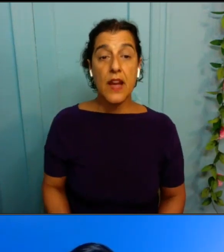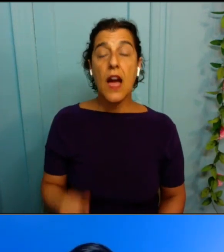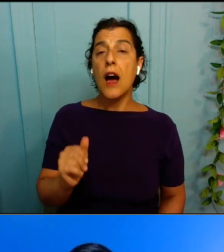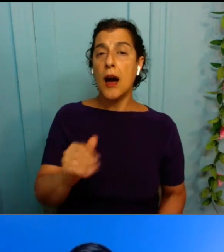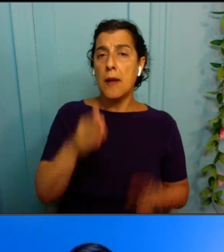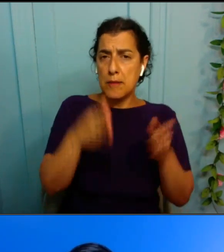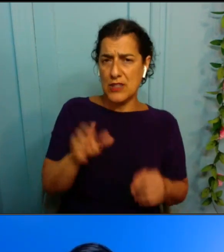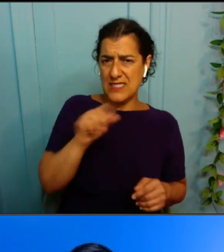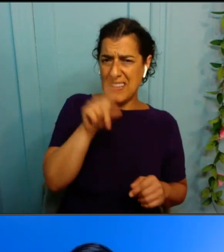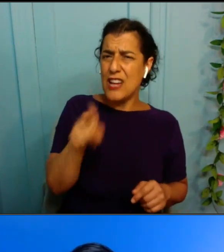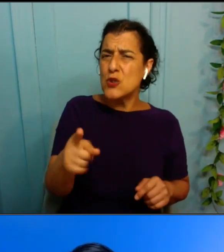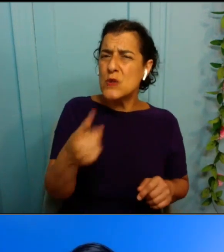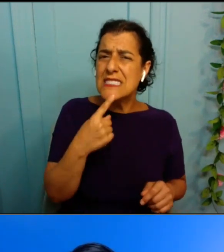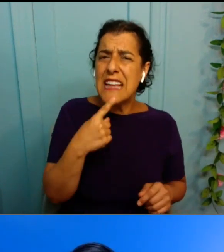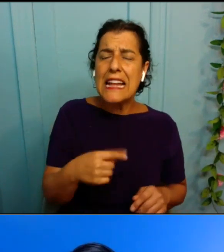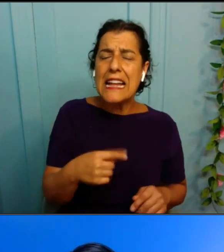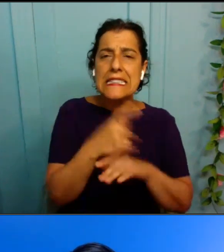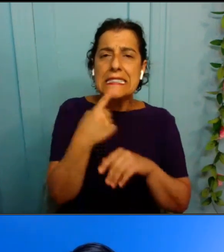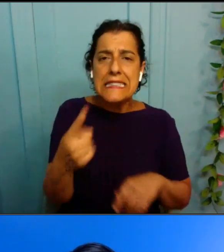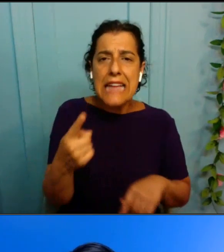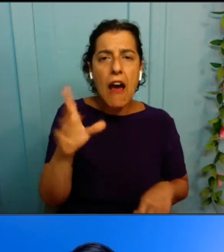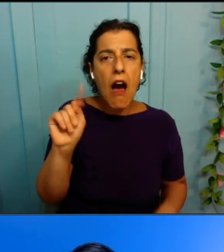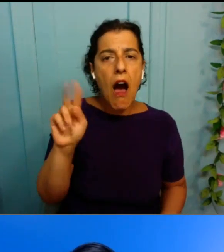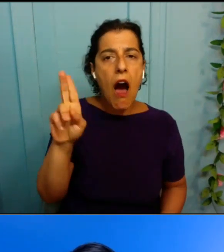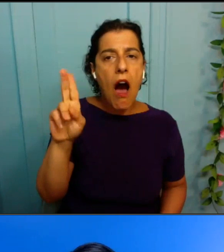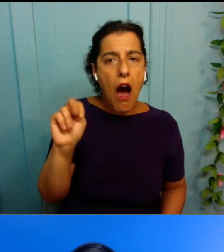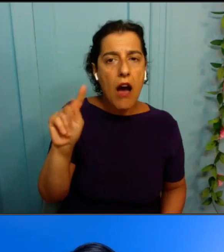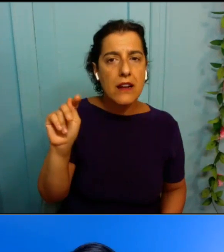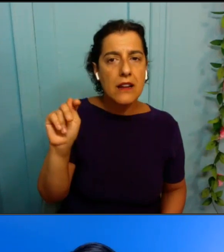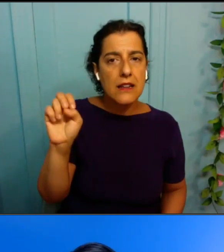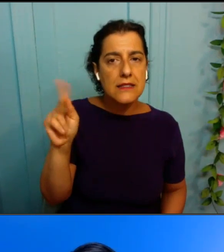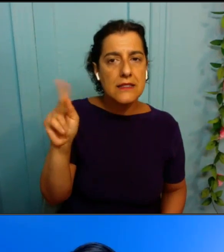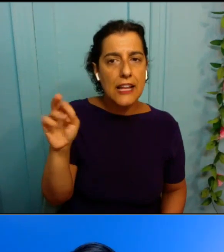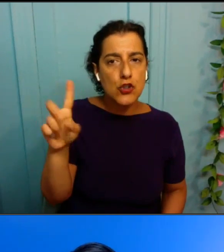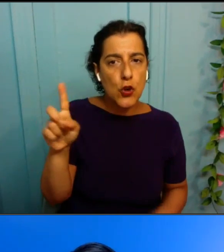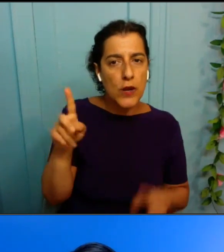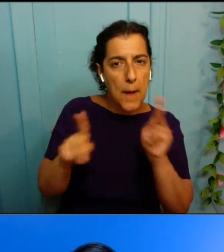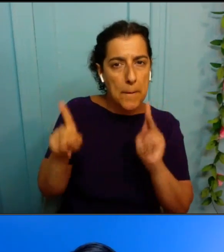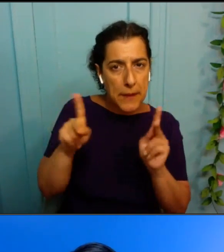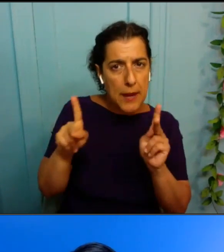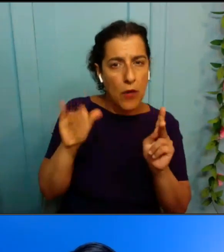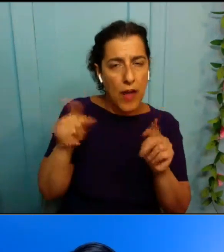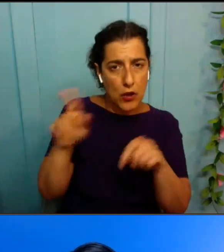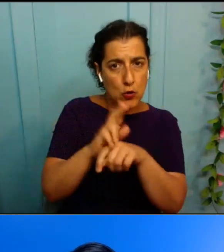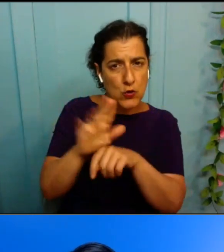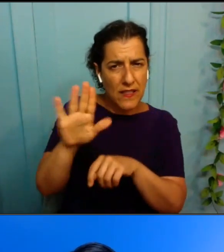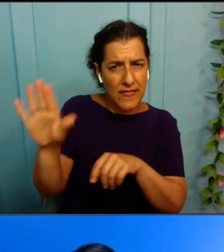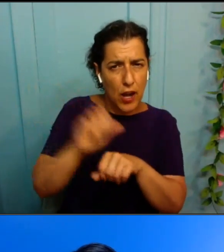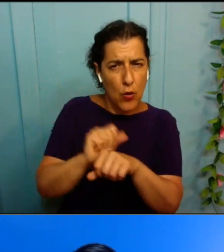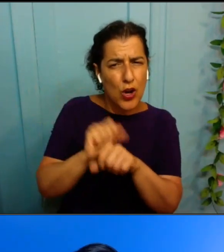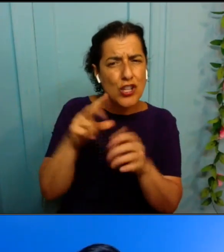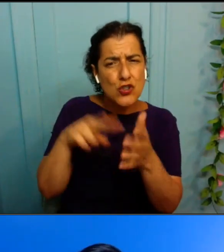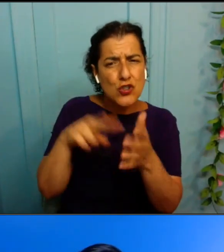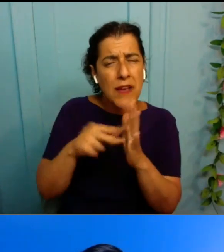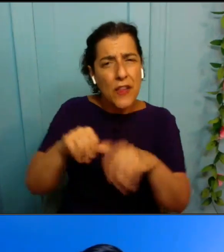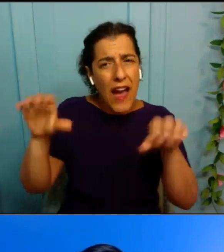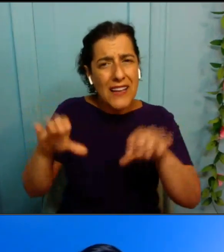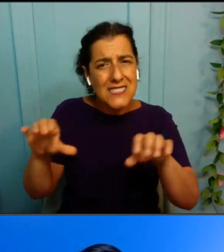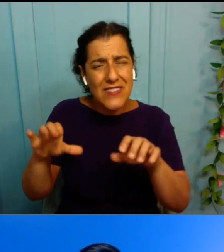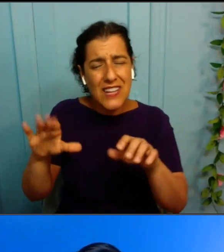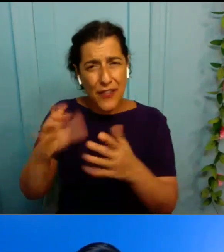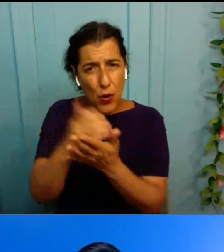you say tell untenured people that you're using their work, do you mean their syllabus design, course activity ideas, or